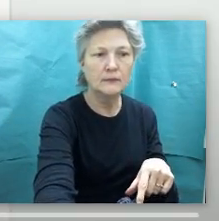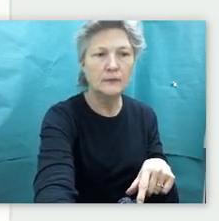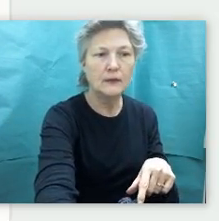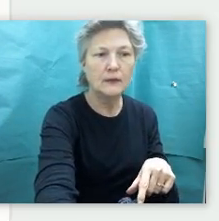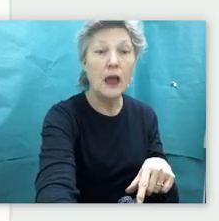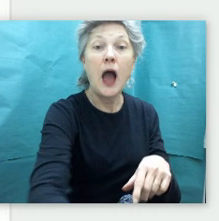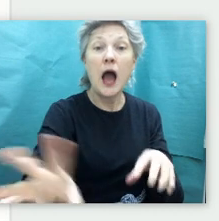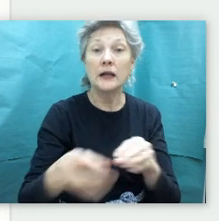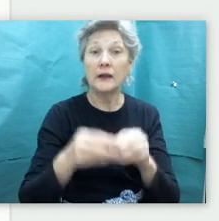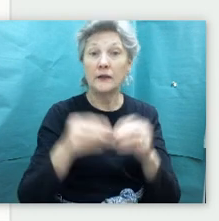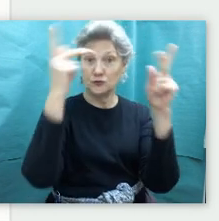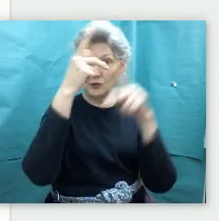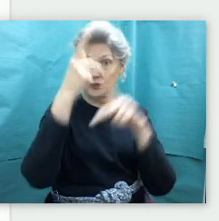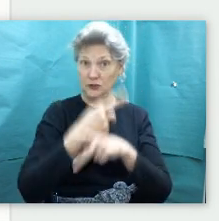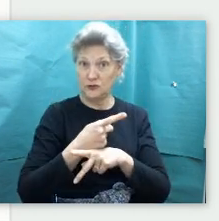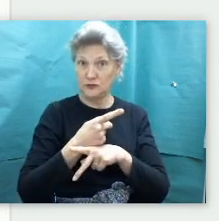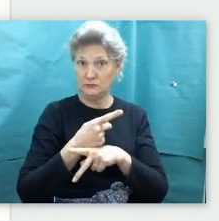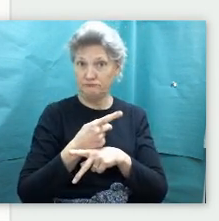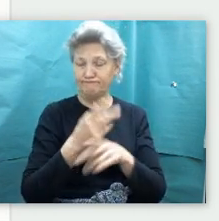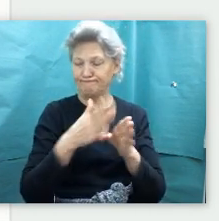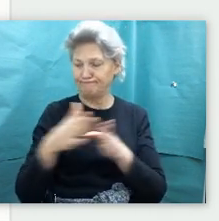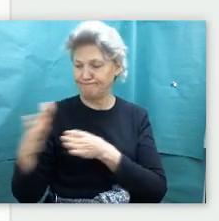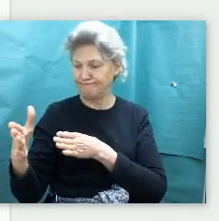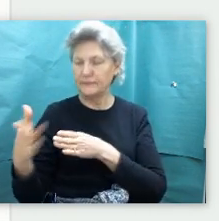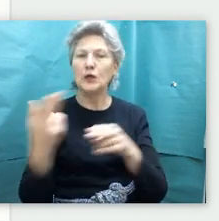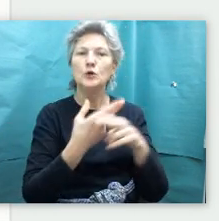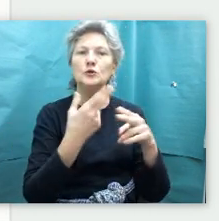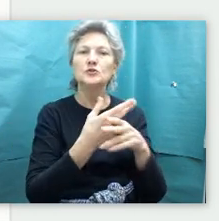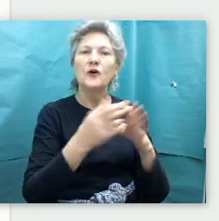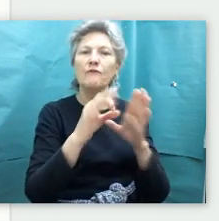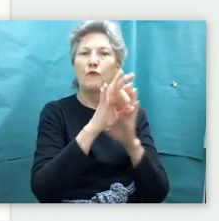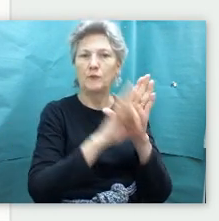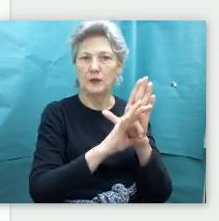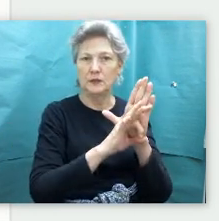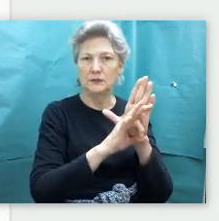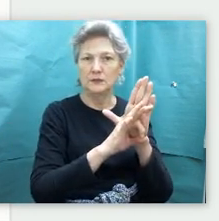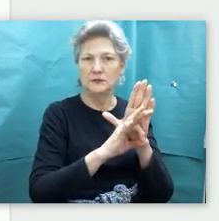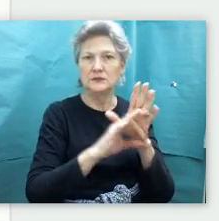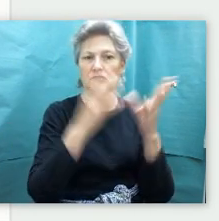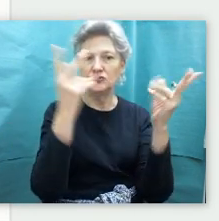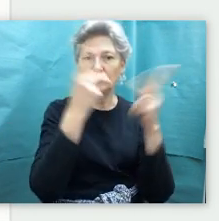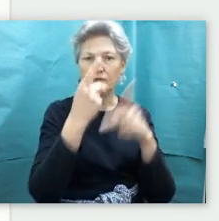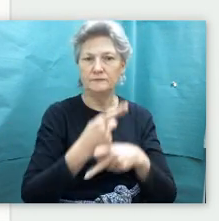Another strategy is to use a formula to solve.